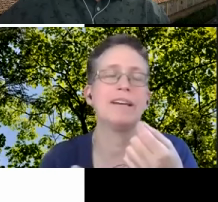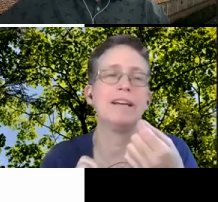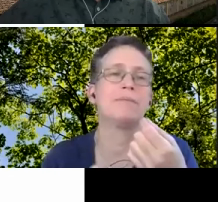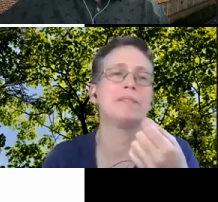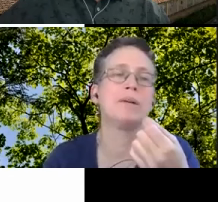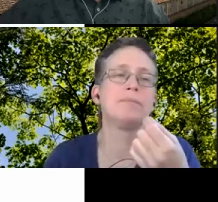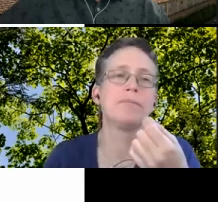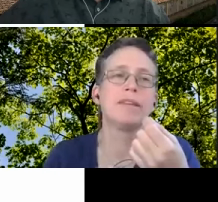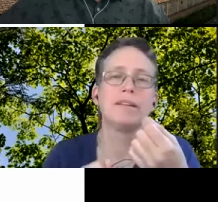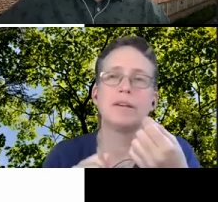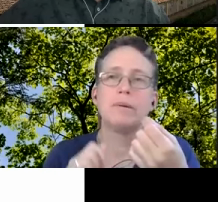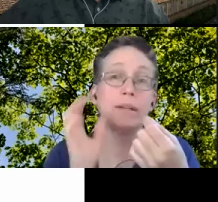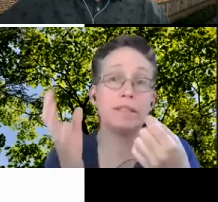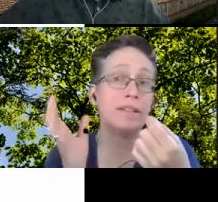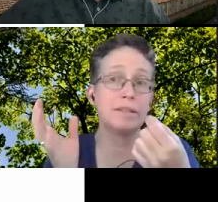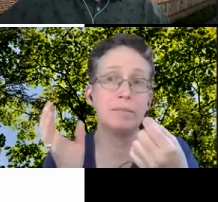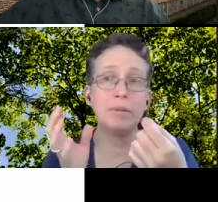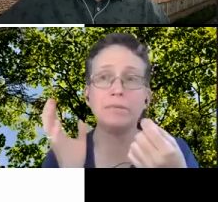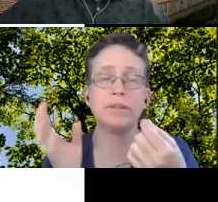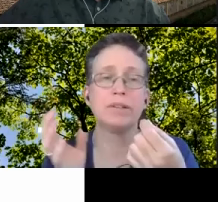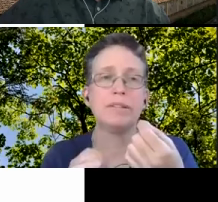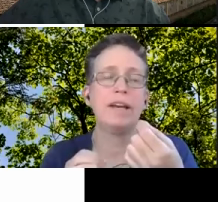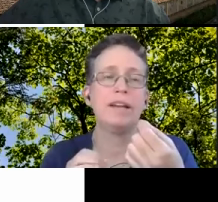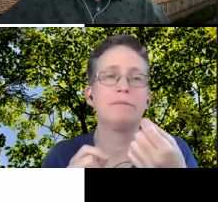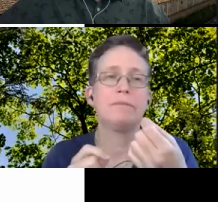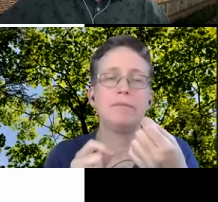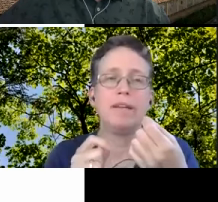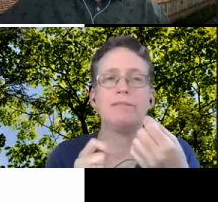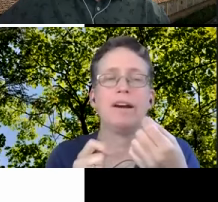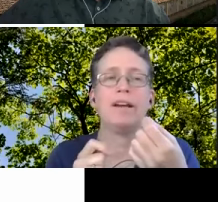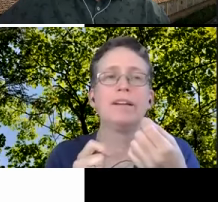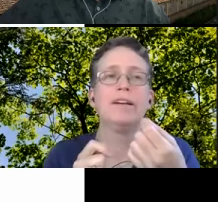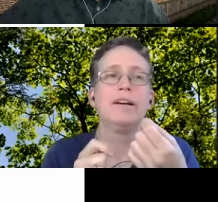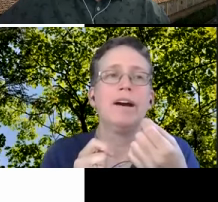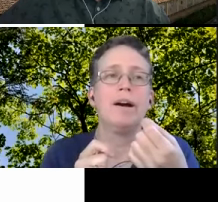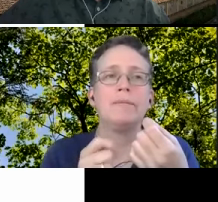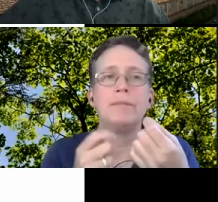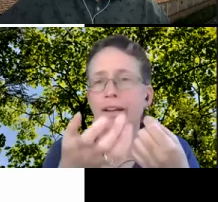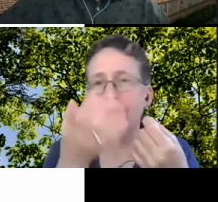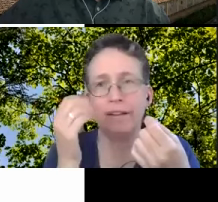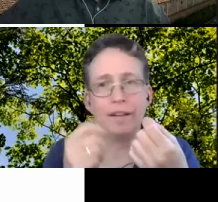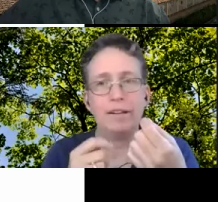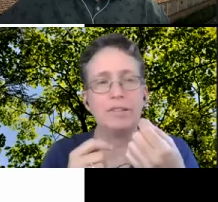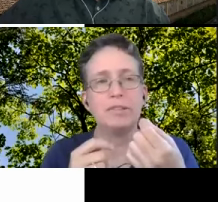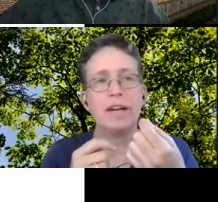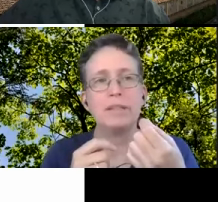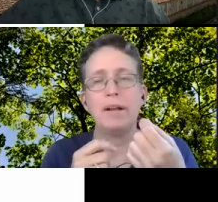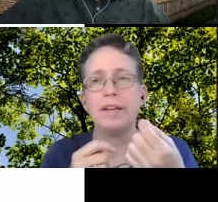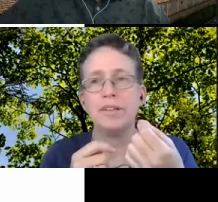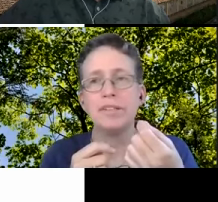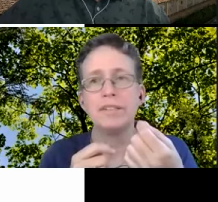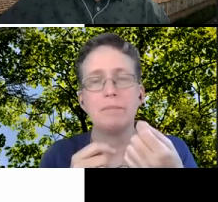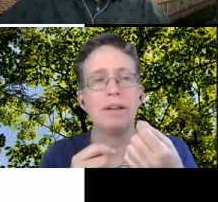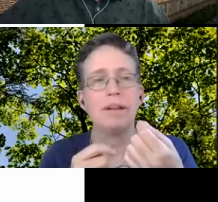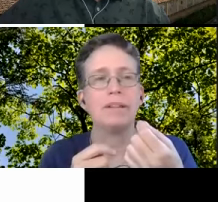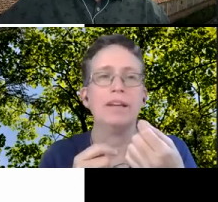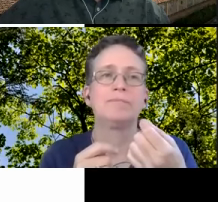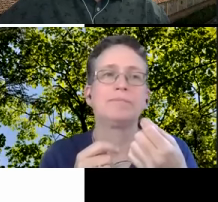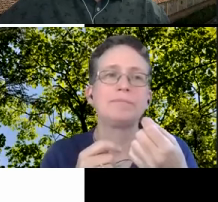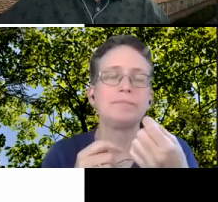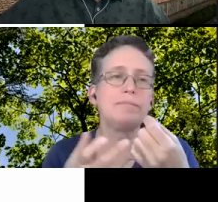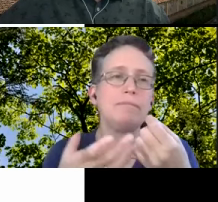things like that. But it's a beautiful native vine. And it attracts pollinators that pollinate